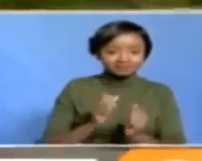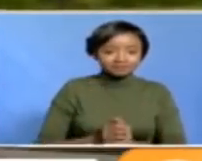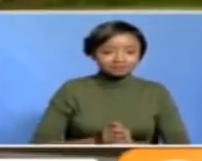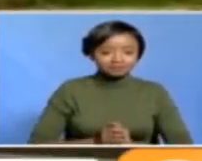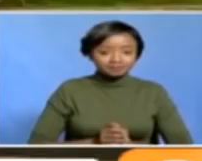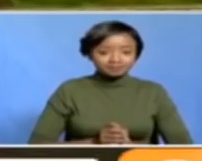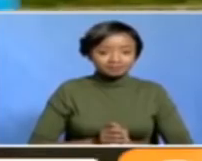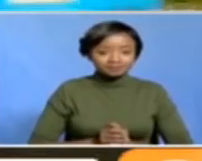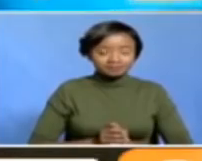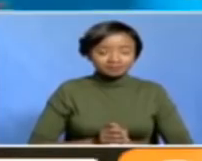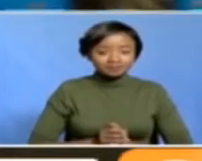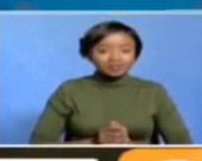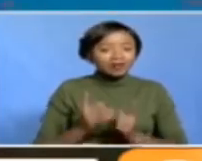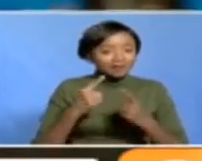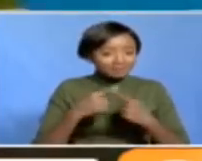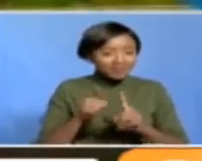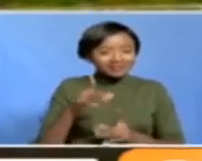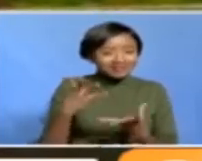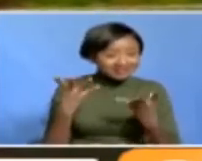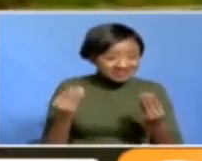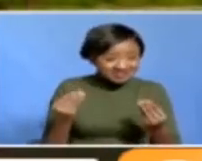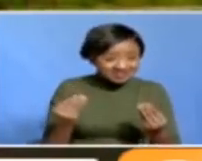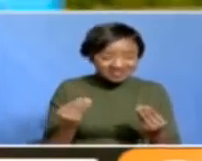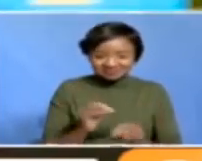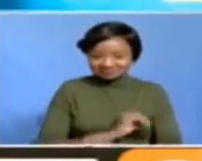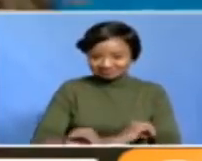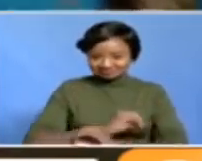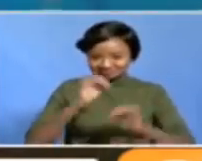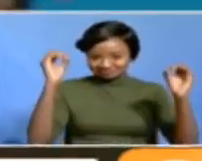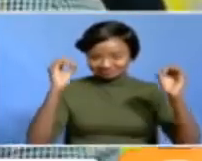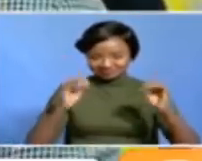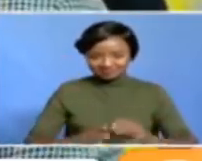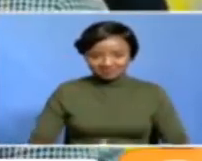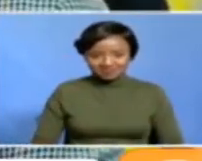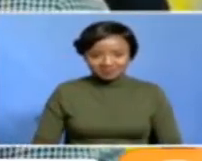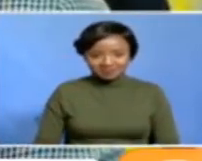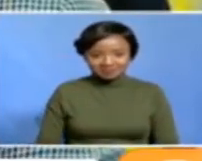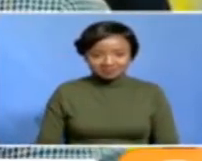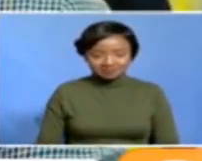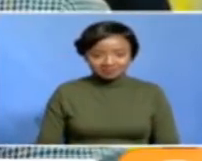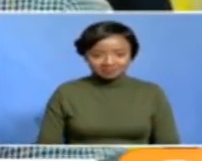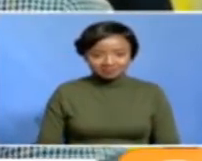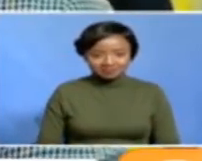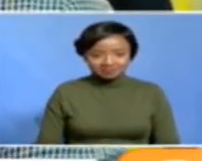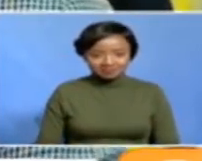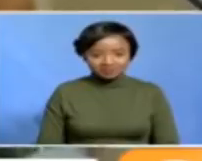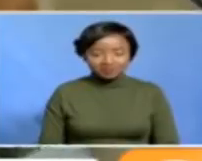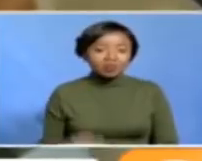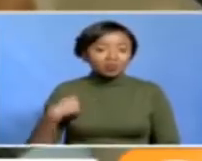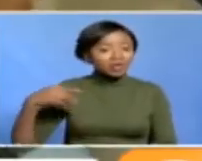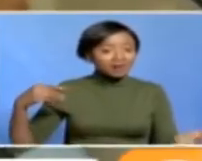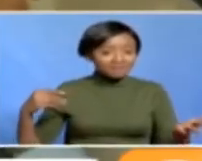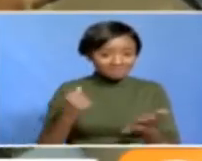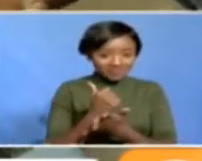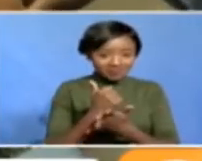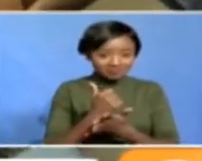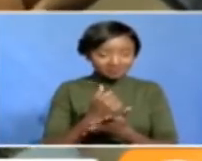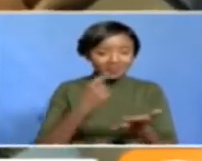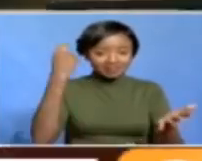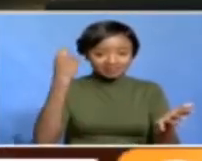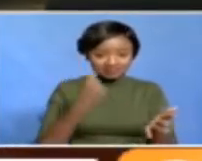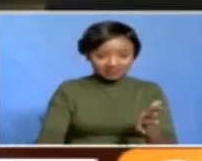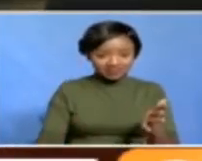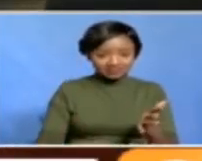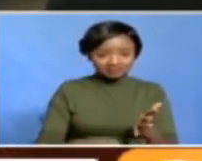ply. It was, however, not easy pushing the daladalas out. Tulipofidia kwamba kuna